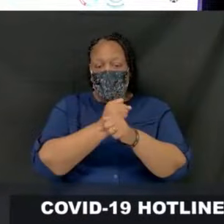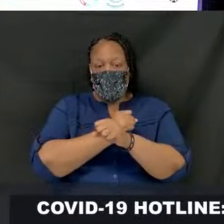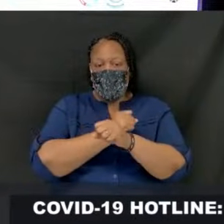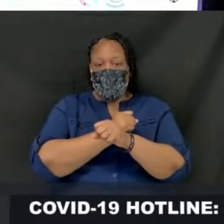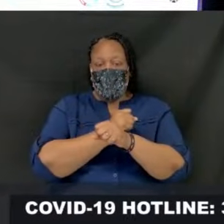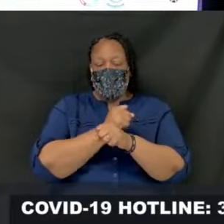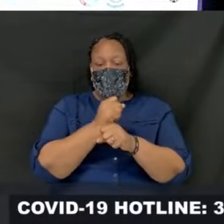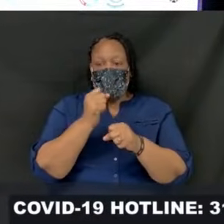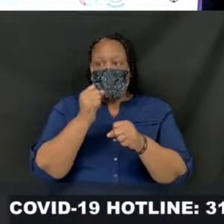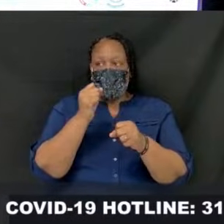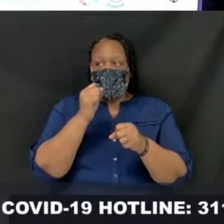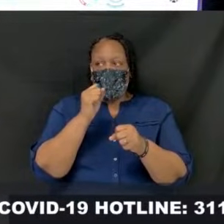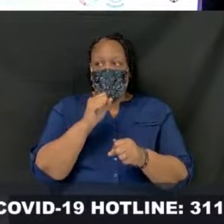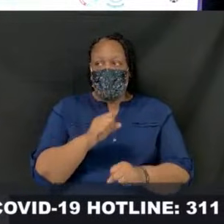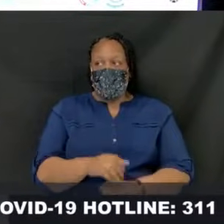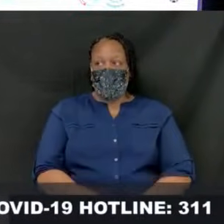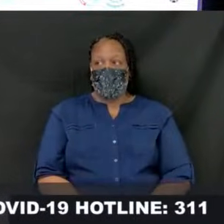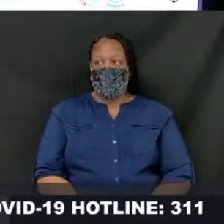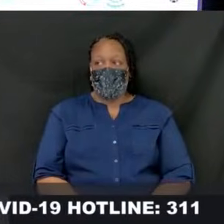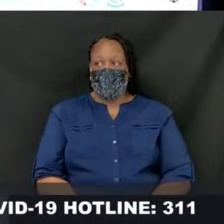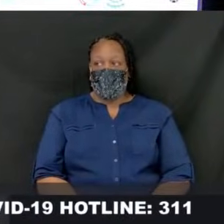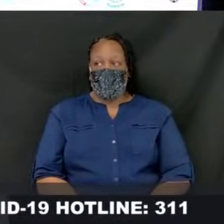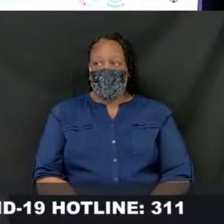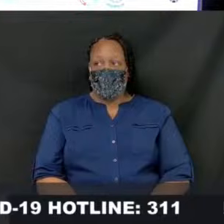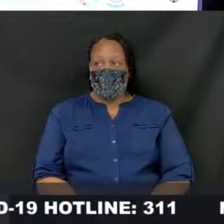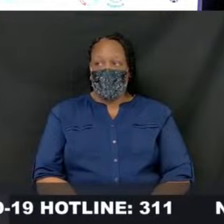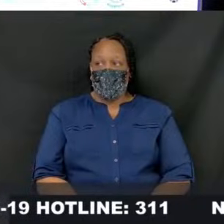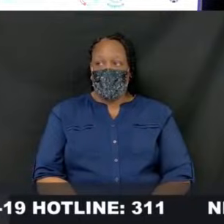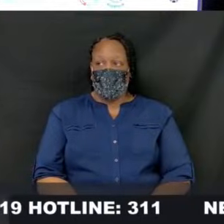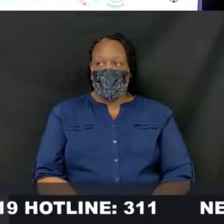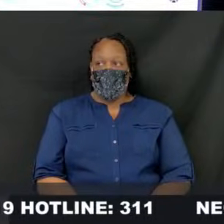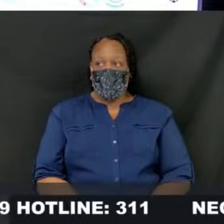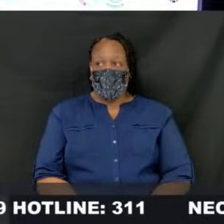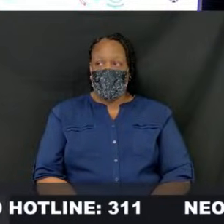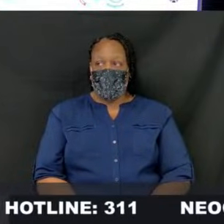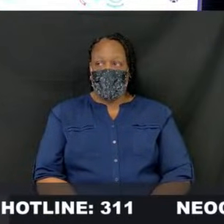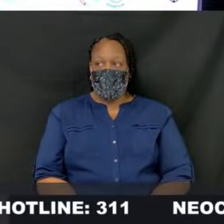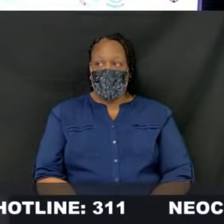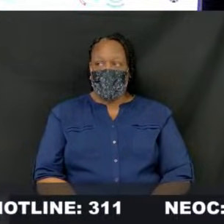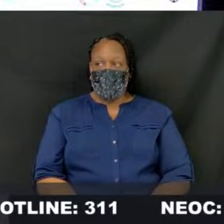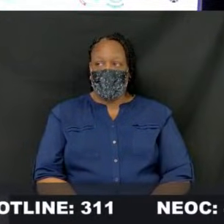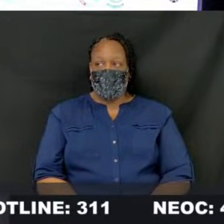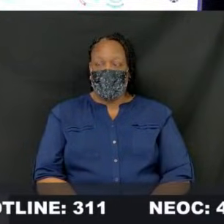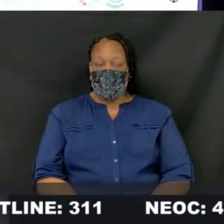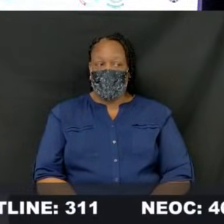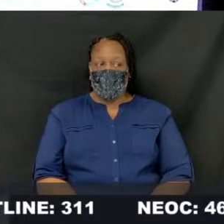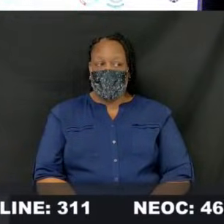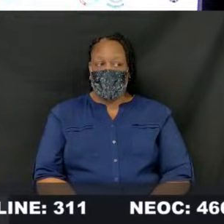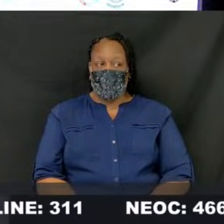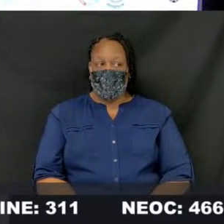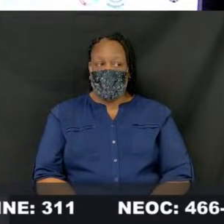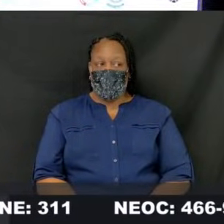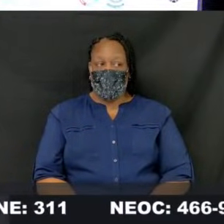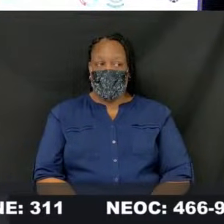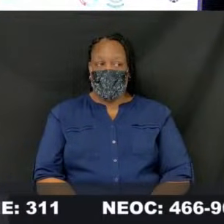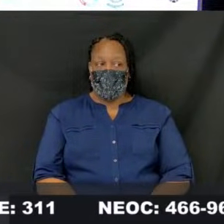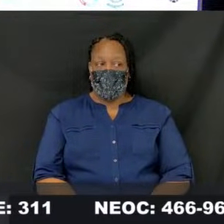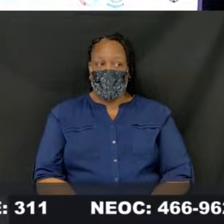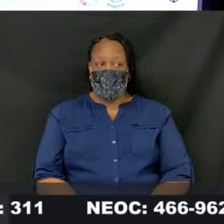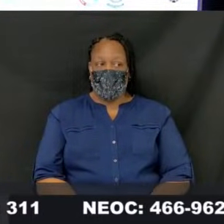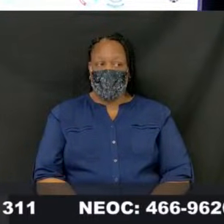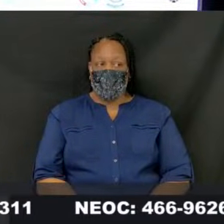next SRNO be published? Because this one expires tomorrow, the 7th of October.